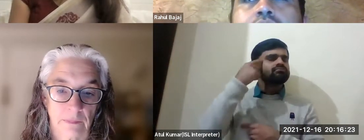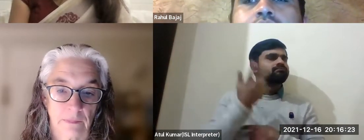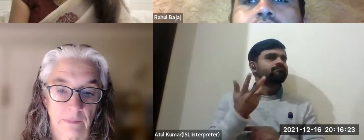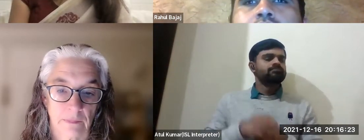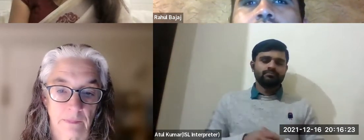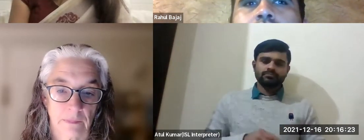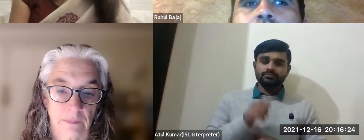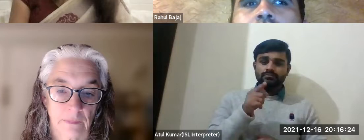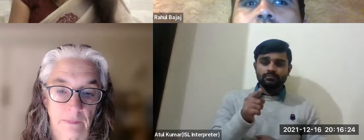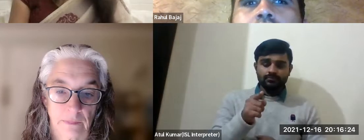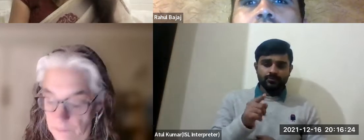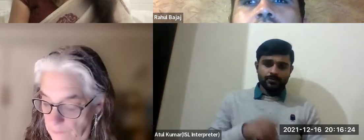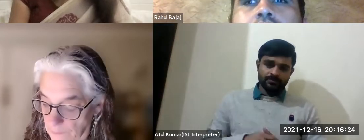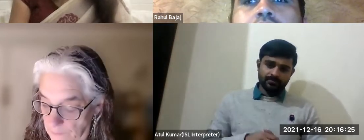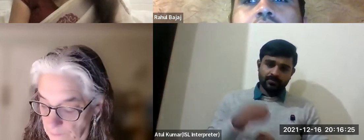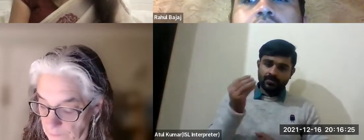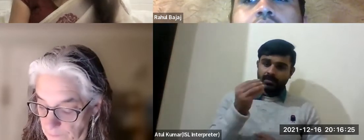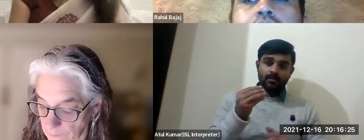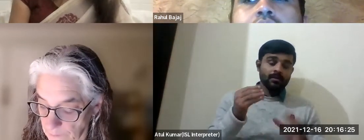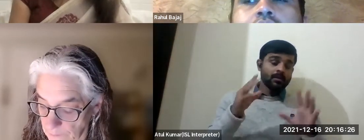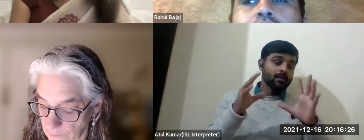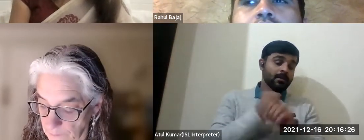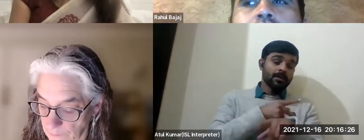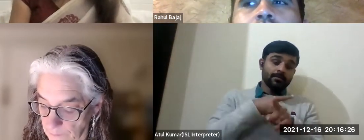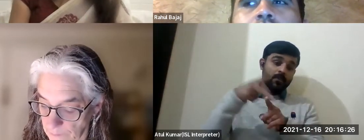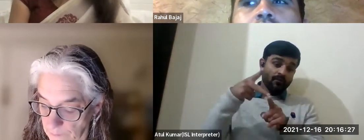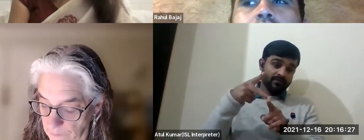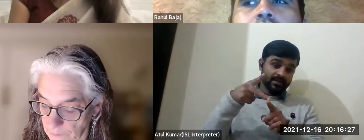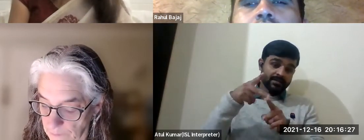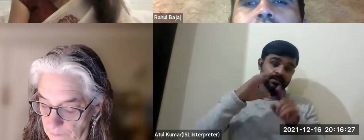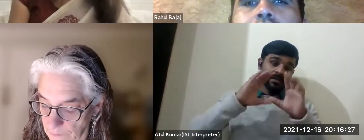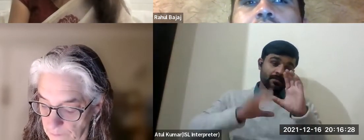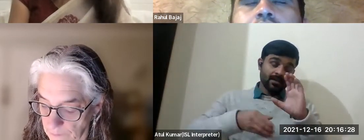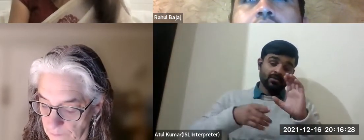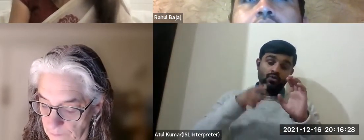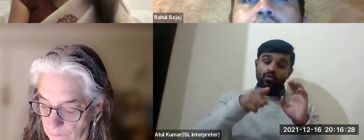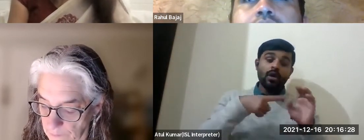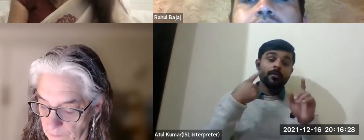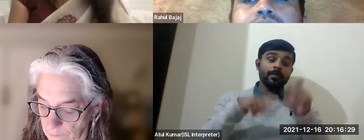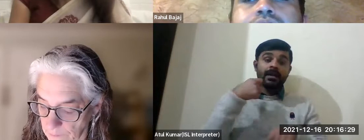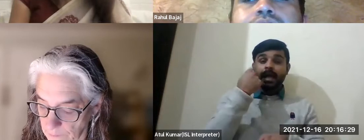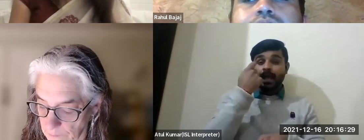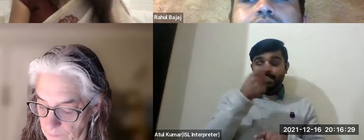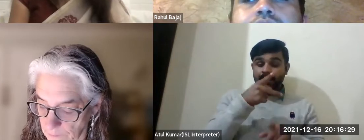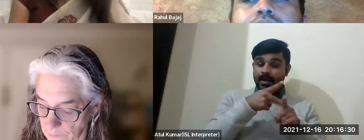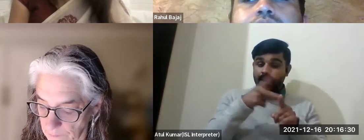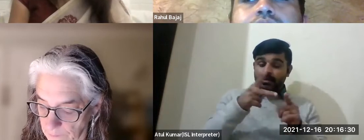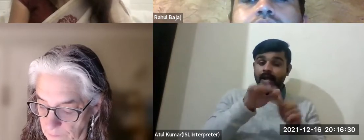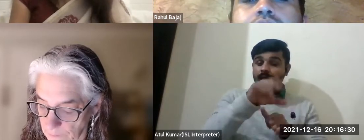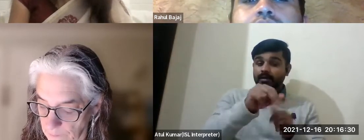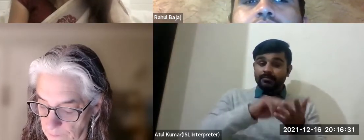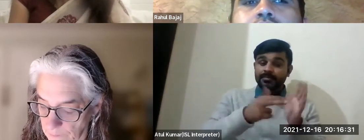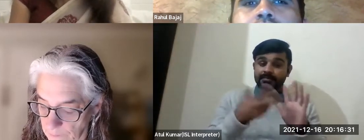Because, there is a gap of professionals who understand accessibility, right? Uh-huh. And there is also a gap